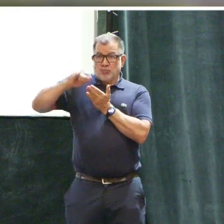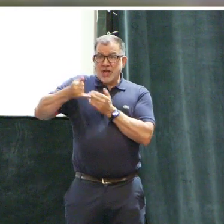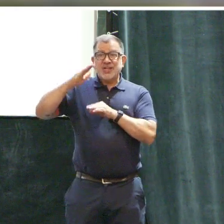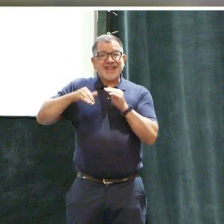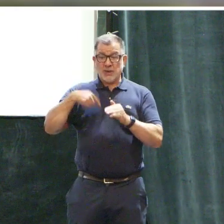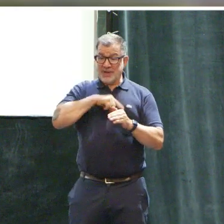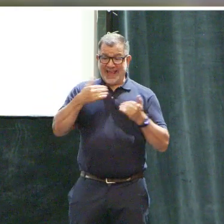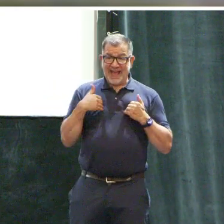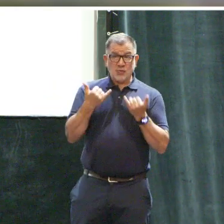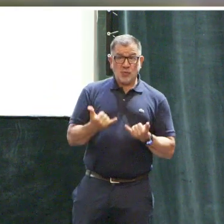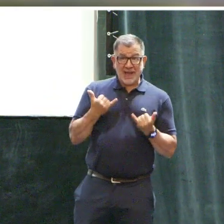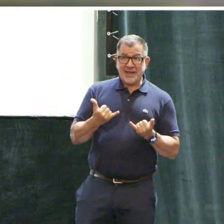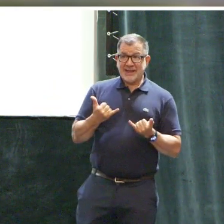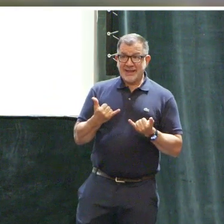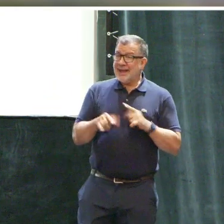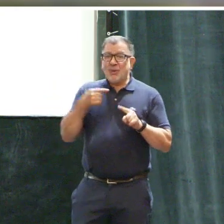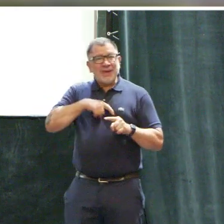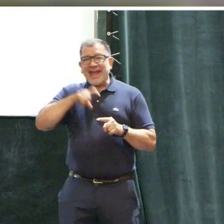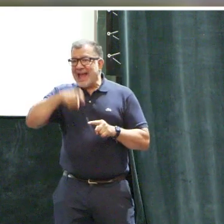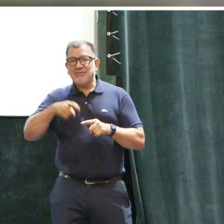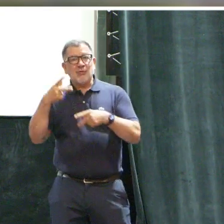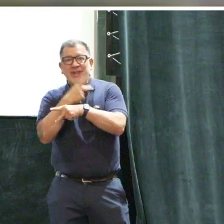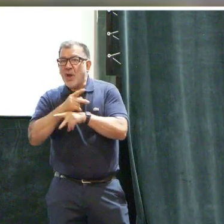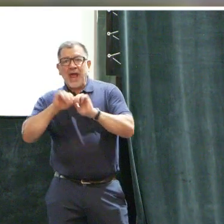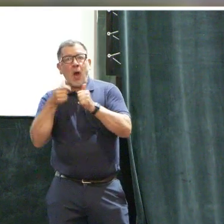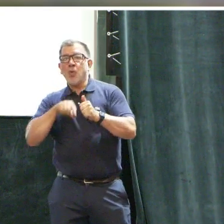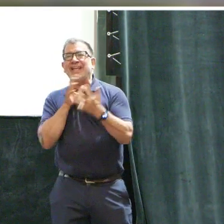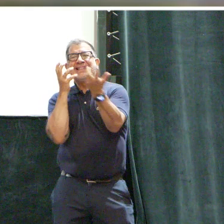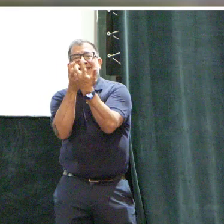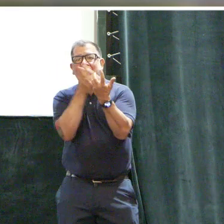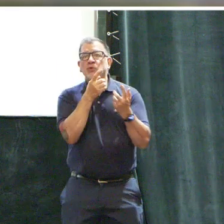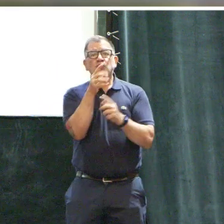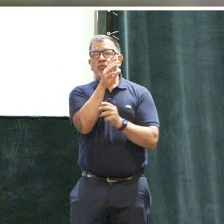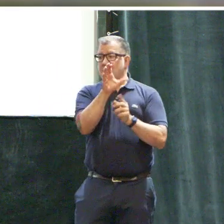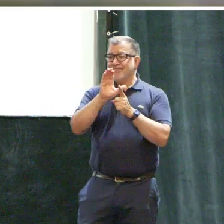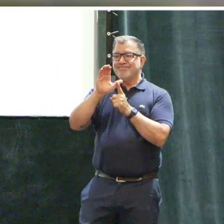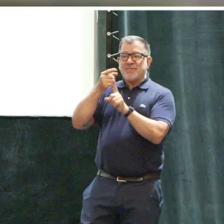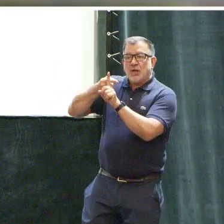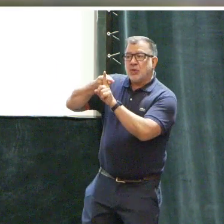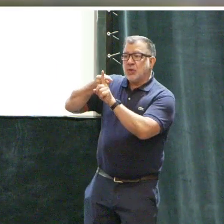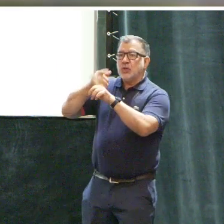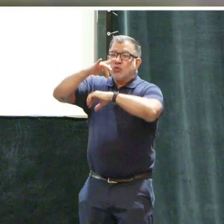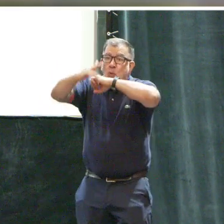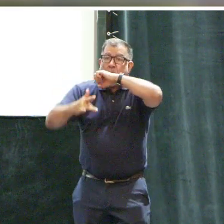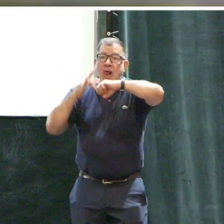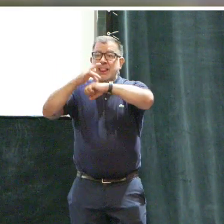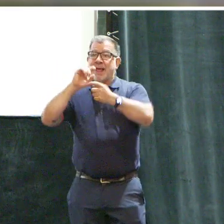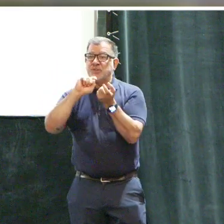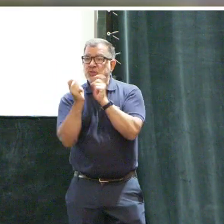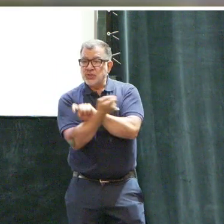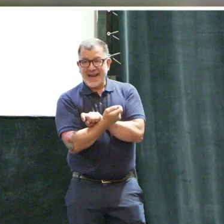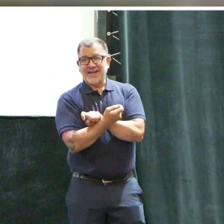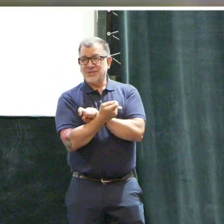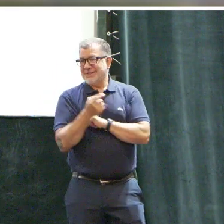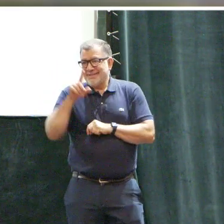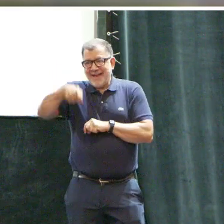easy choices about how do we adapt to climate change in a neighborhood that's as beautiful and splendid from an open space standpoint as this